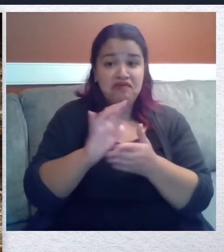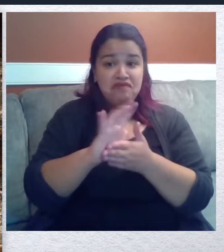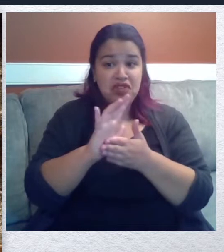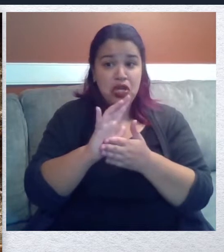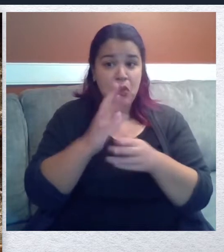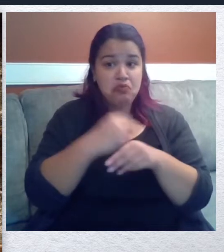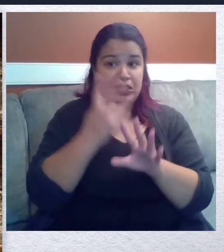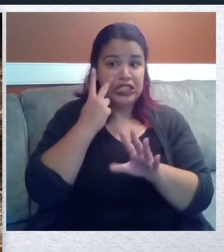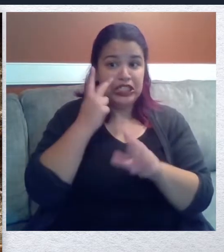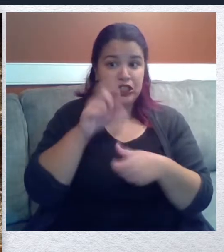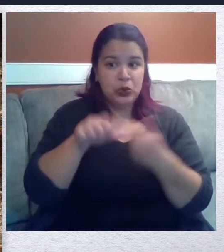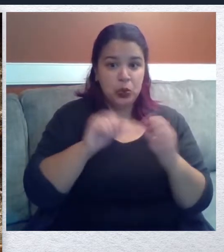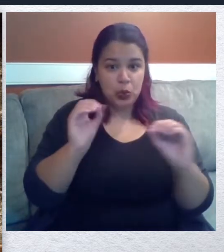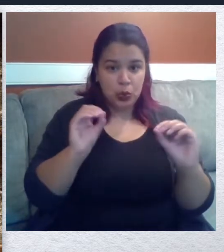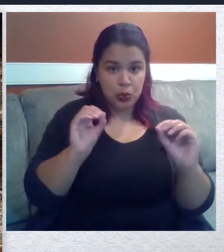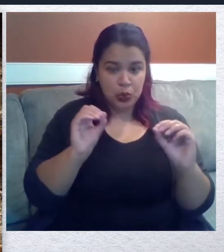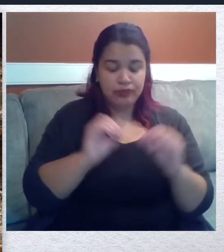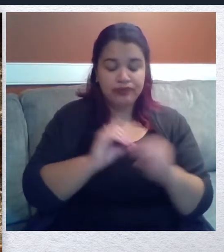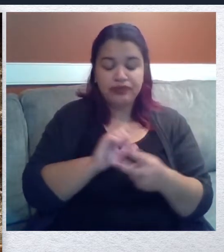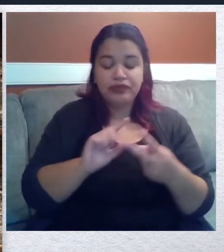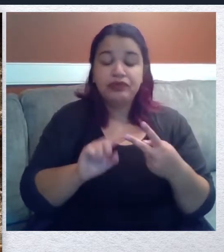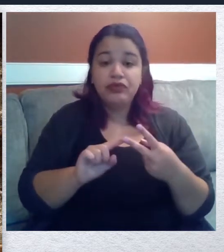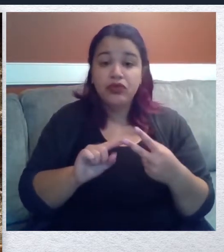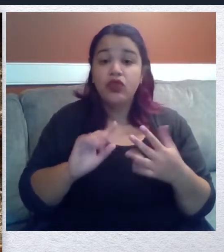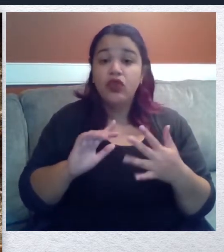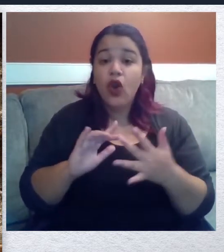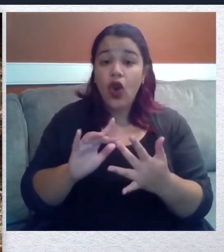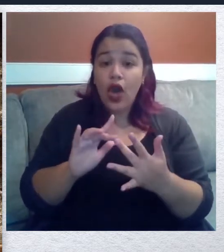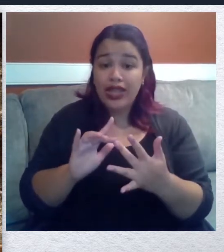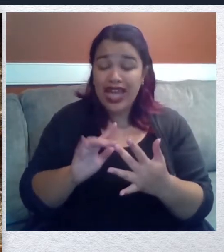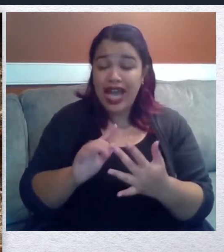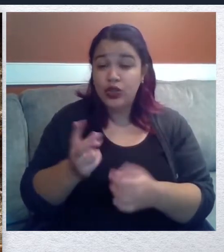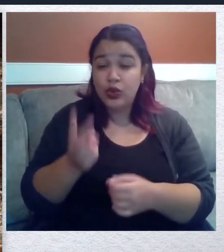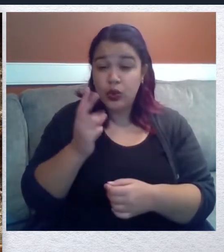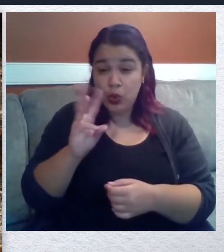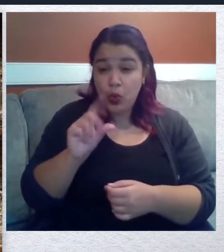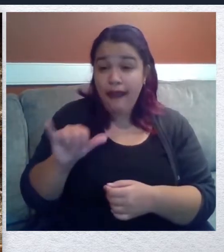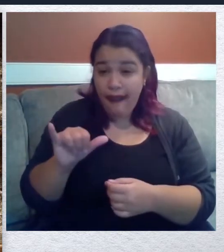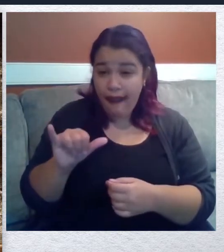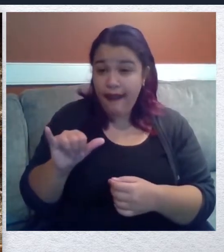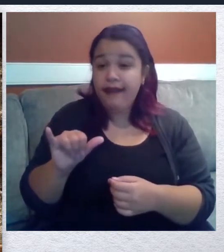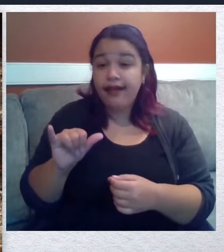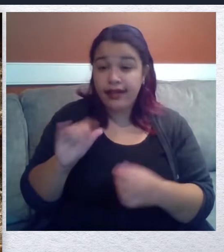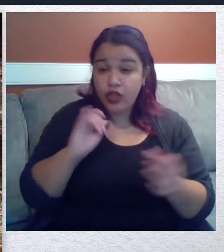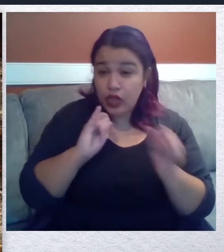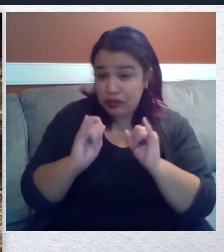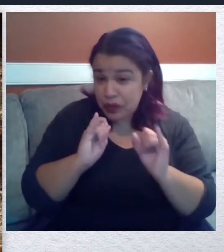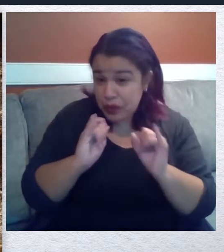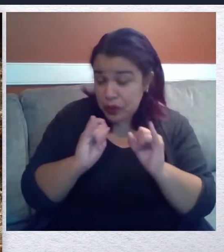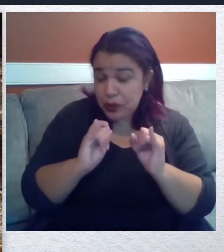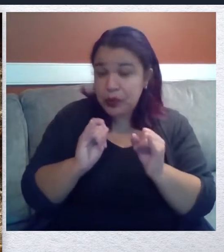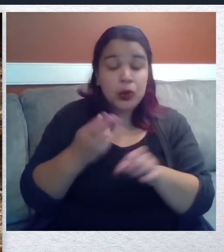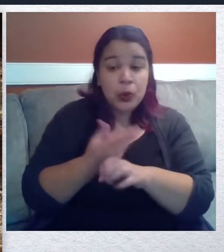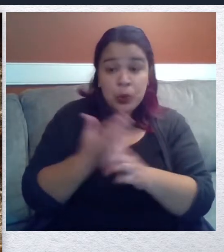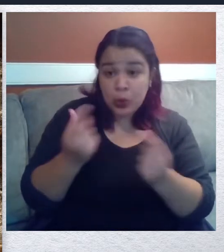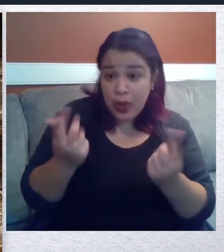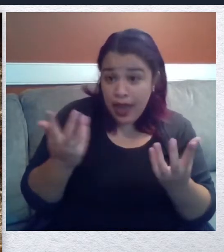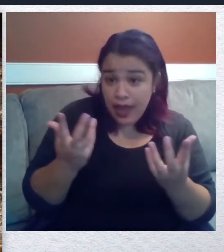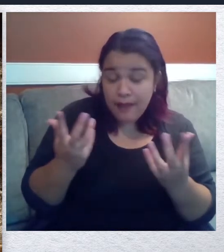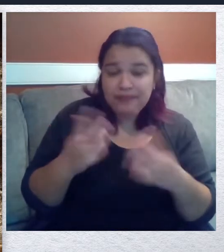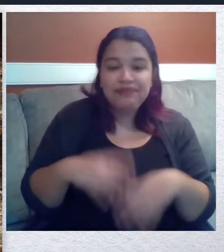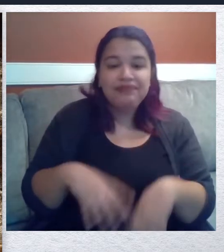the online two-way interview. This includes many popular platforms, such as Microsoft